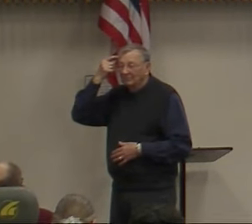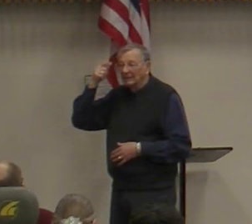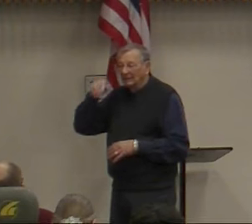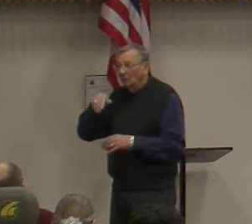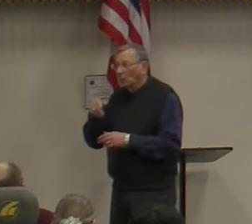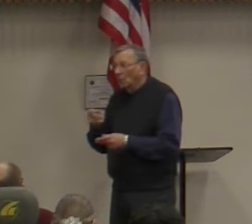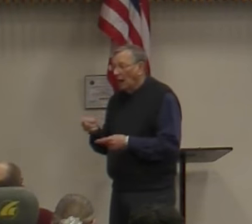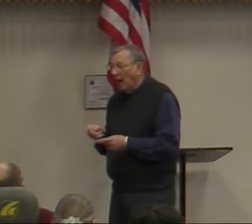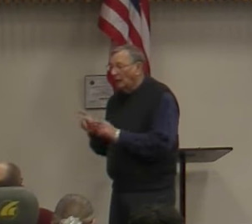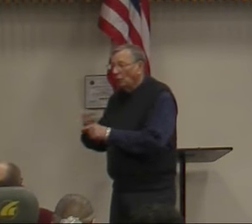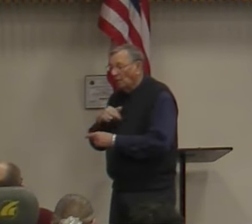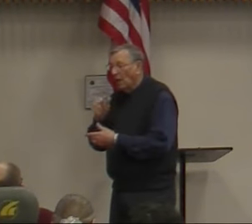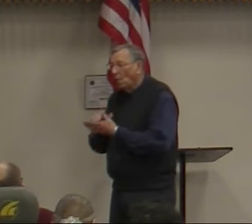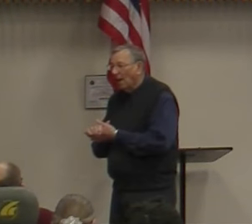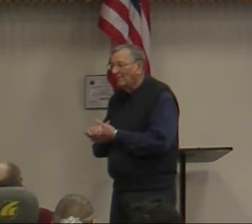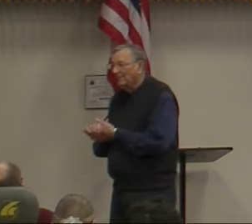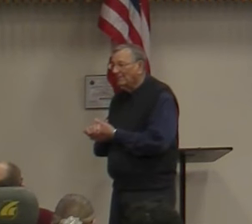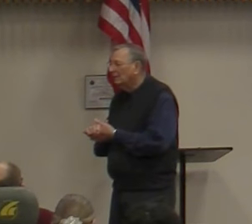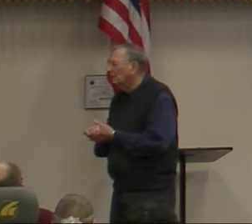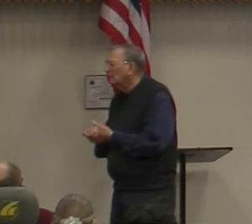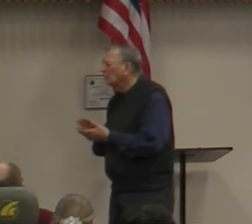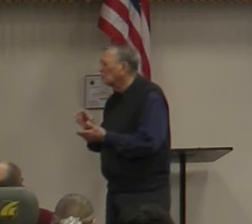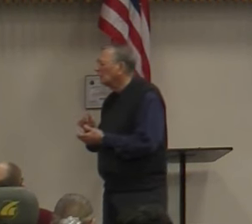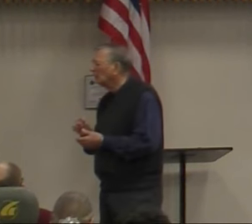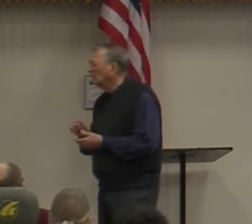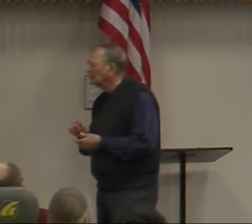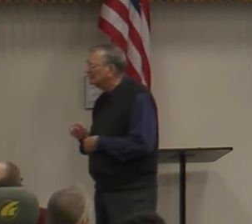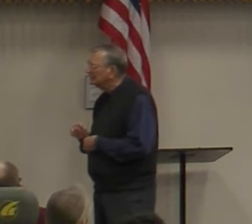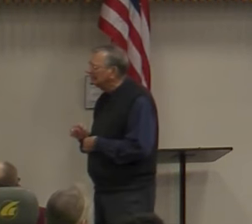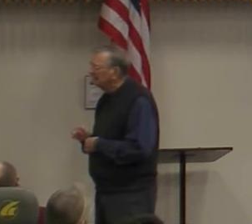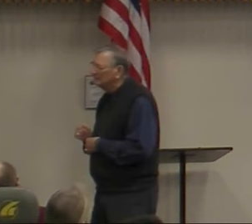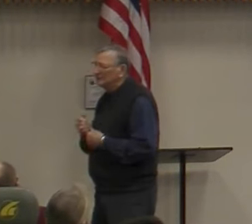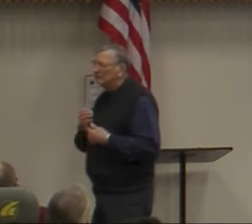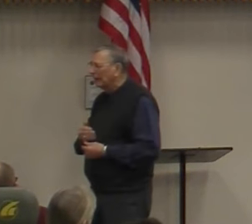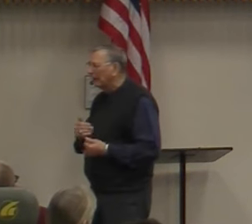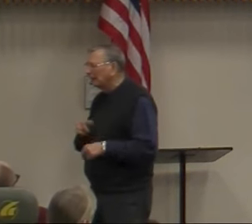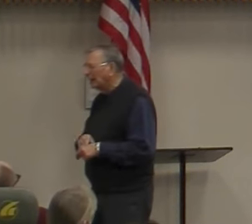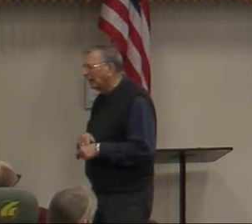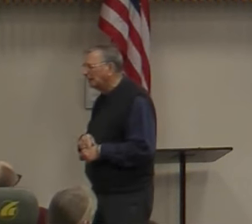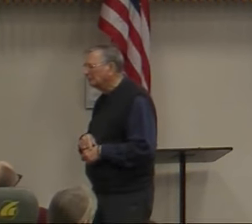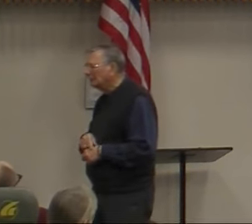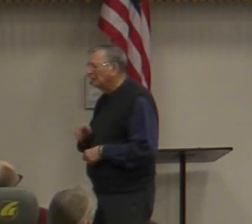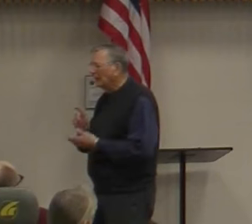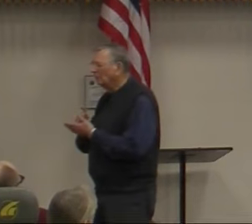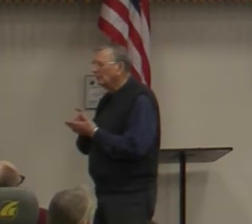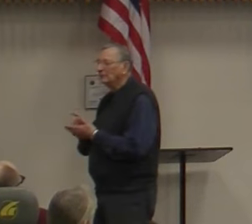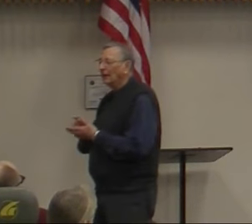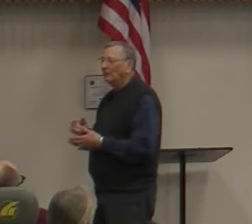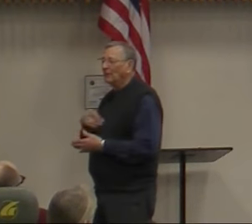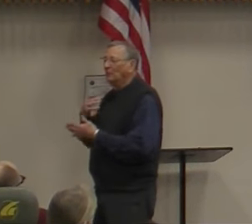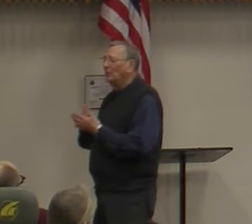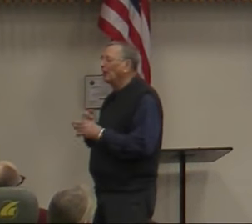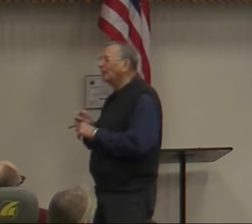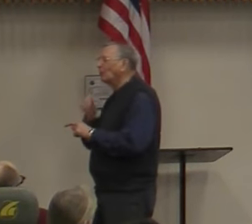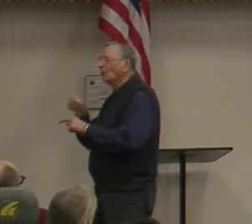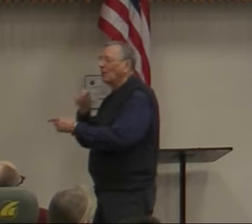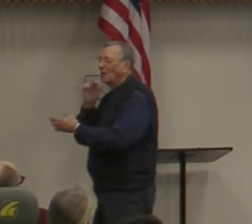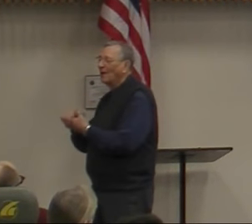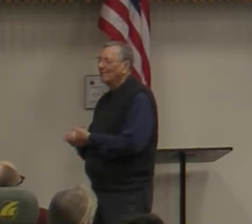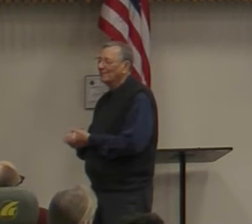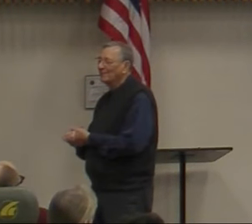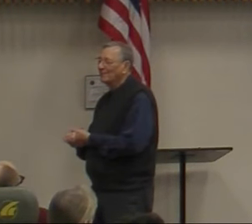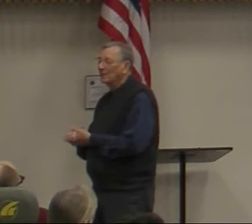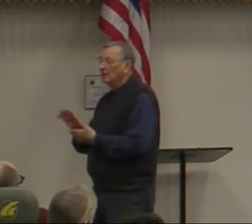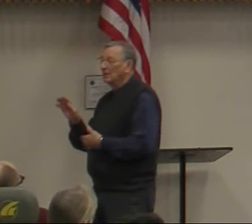where I go to my wife and say, Brenda, it's a little dark and gloomy. And about 5 minutes later, I'm feeling pretty good again.